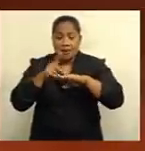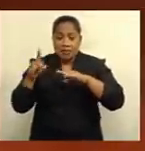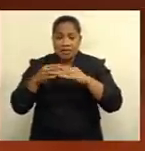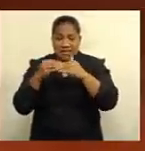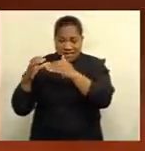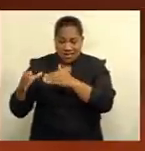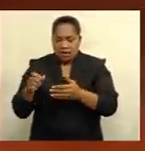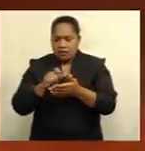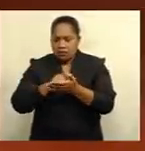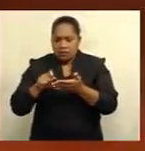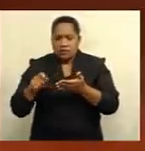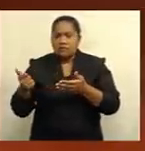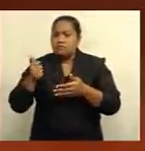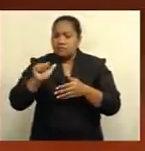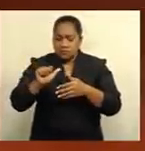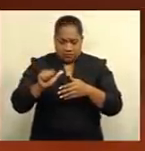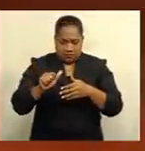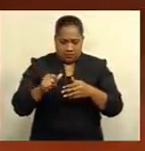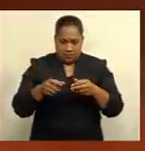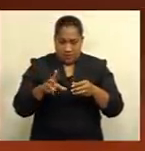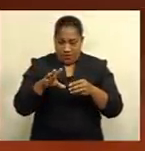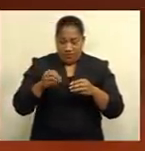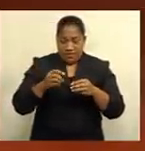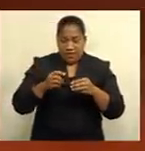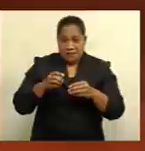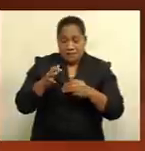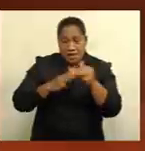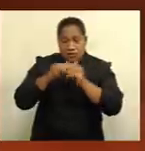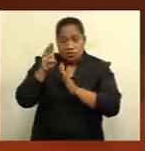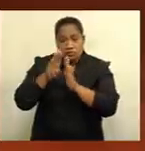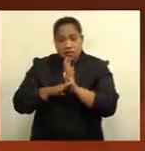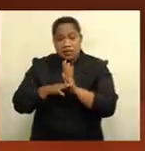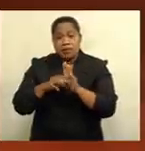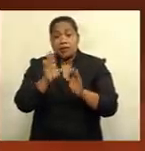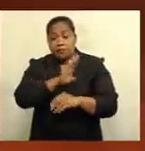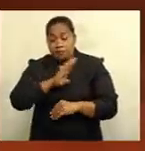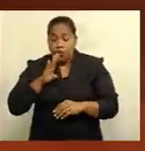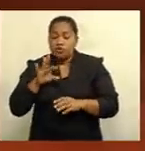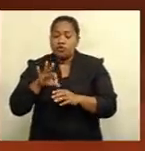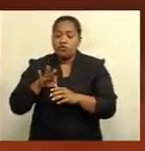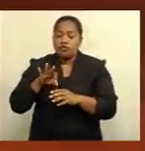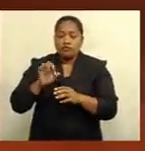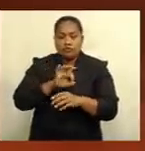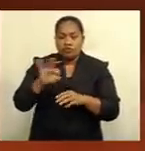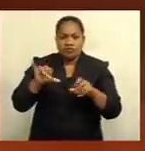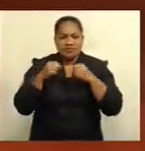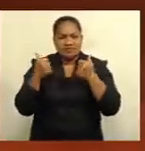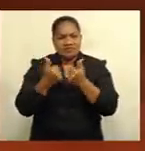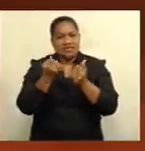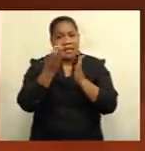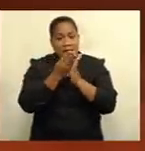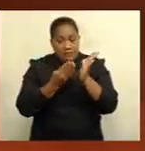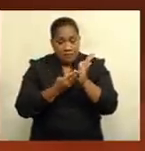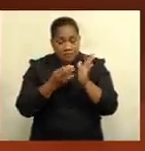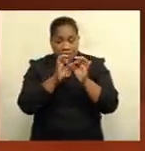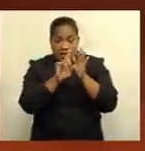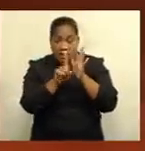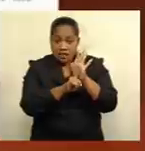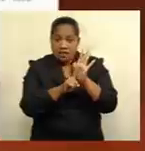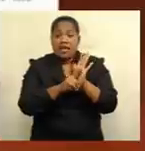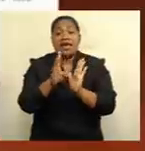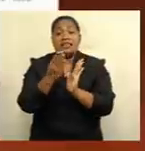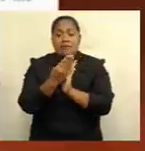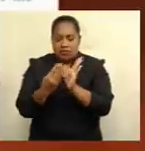any directive by the management board to its members of parliament to vote against the bill and the budget or to abstain from